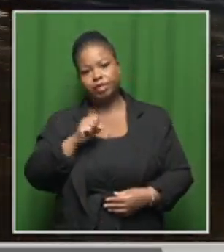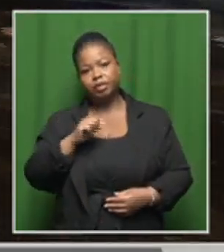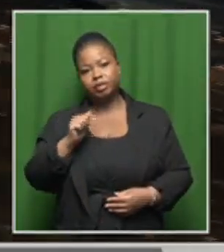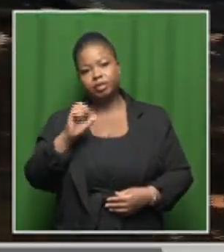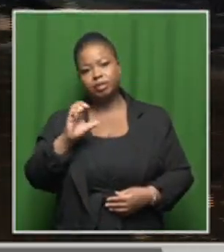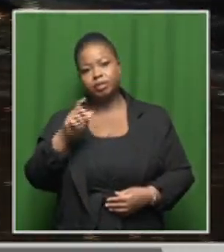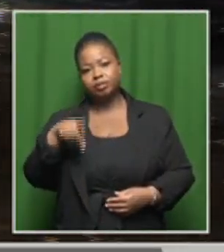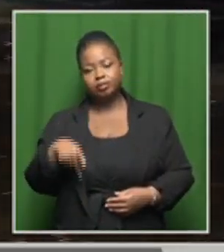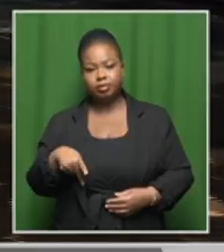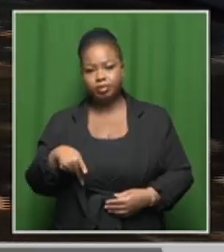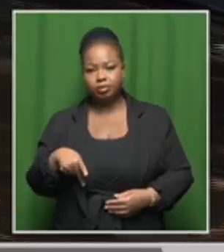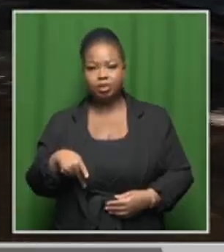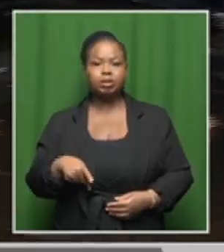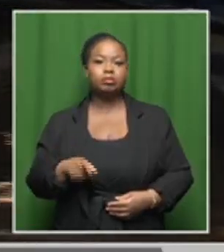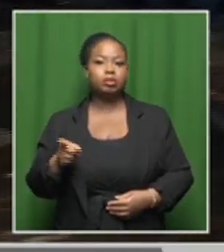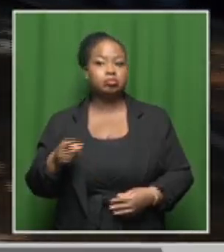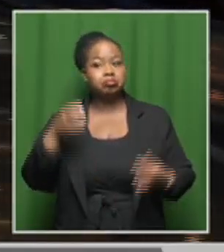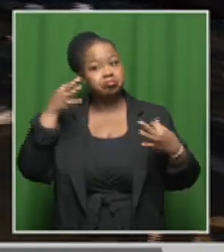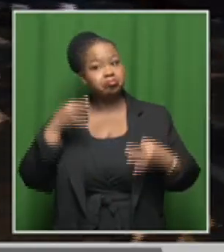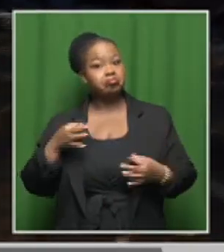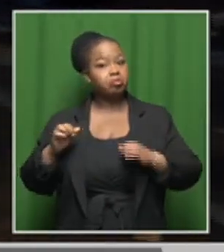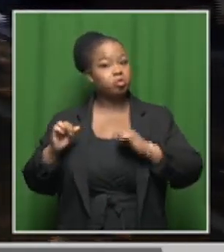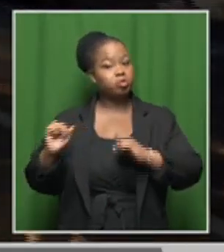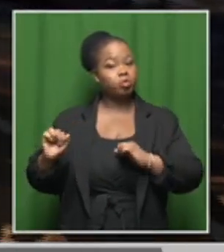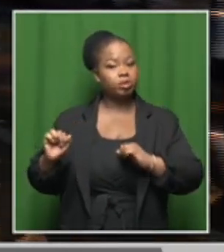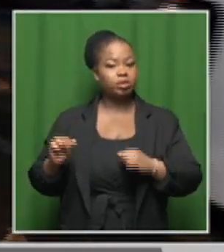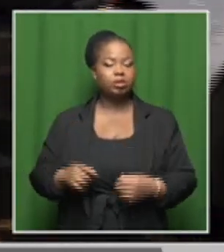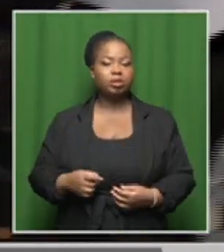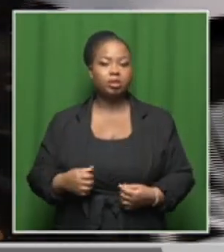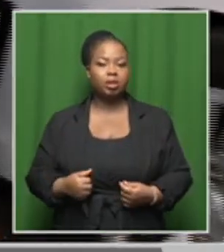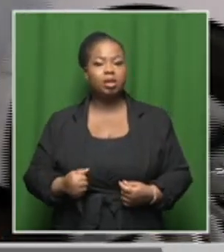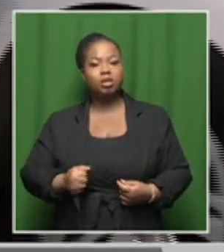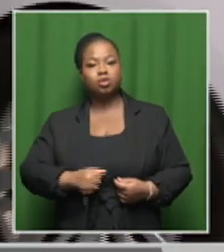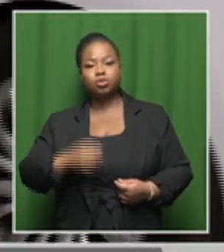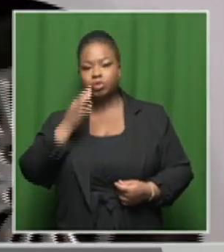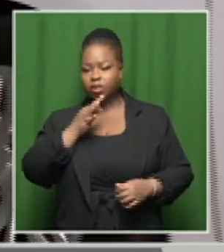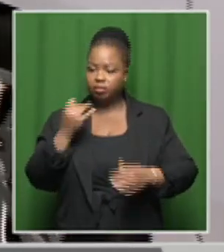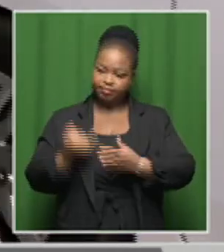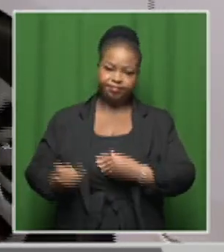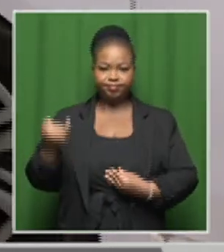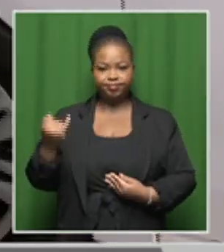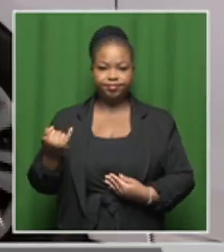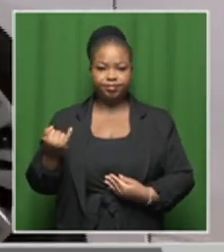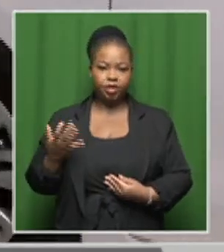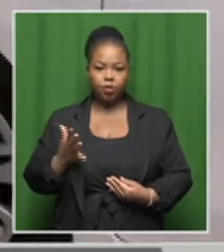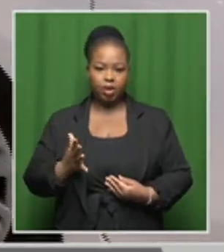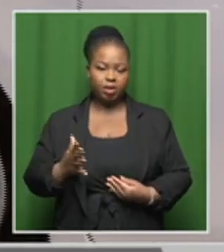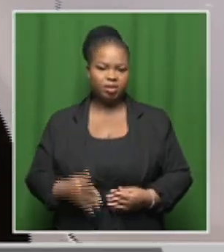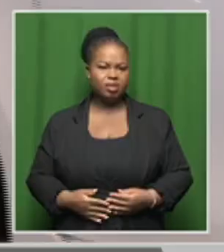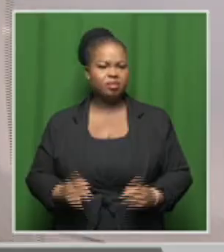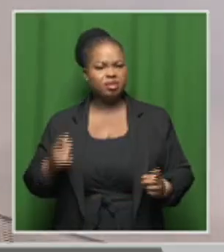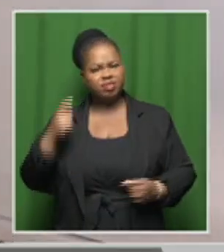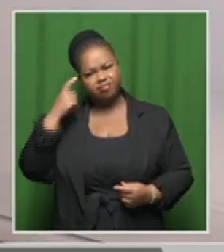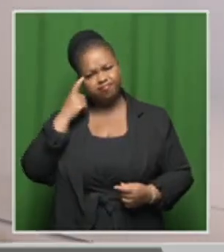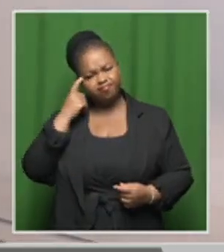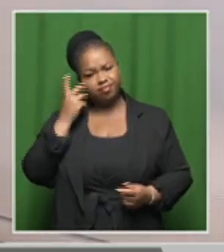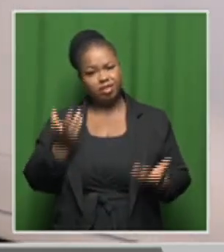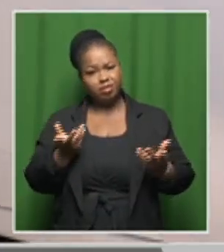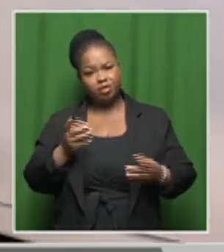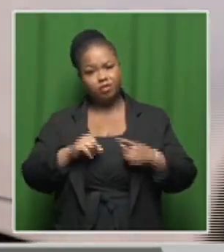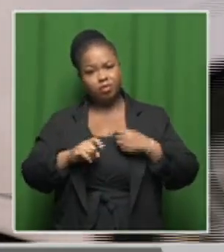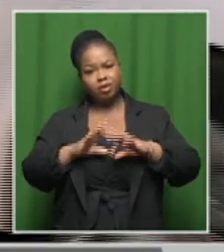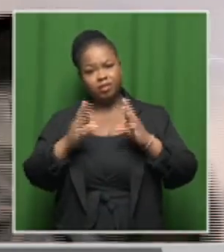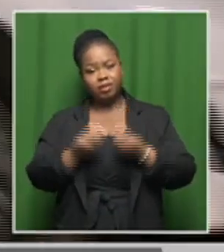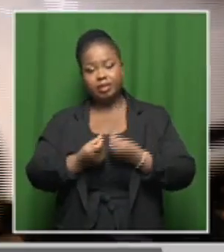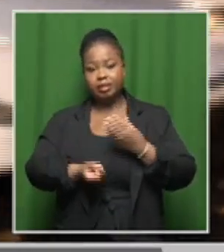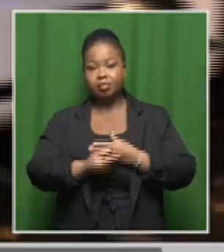the Communist Party, their decision to, run independently. And I wonder then, in lieu of what's happening